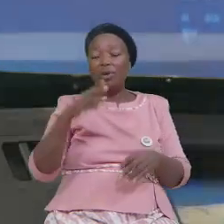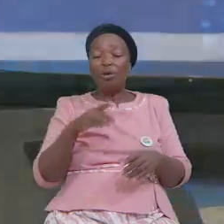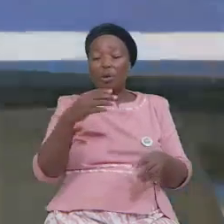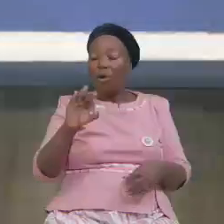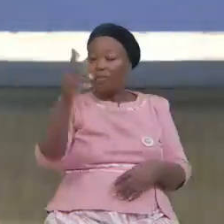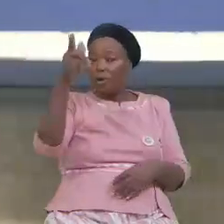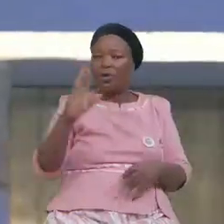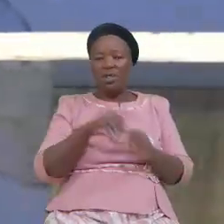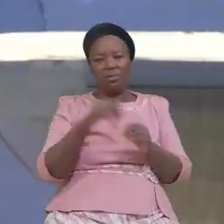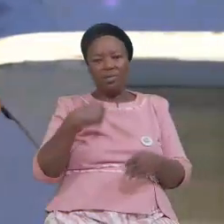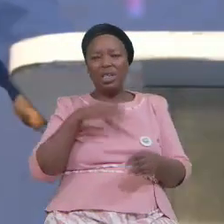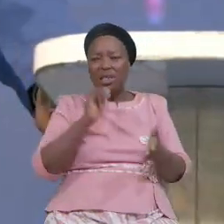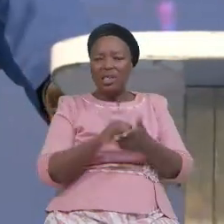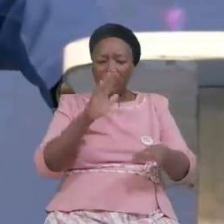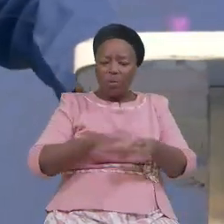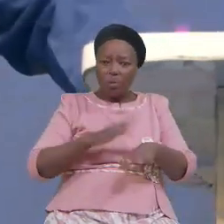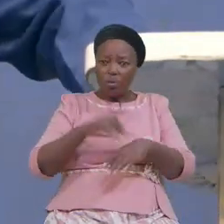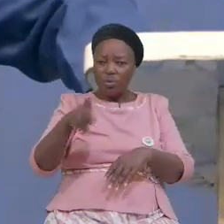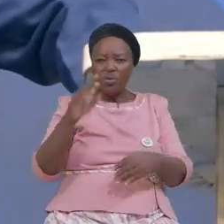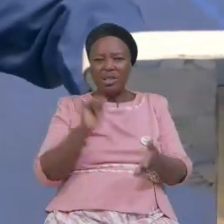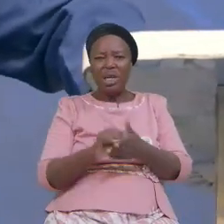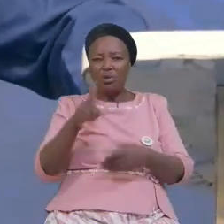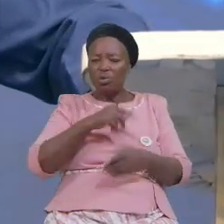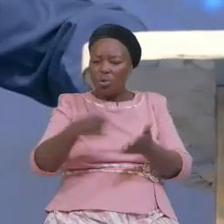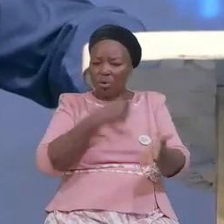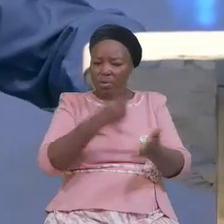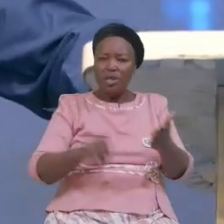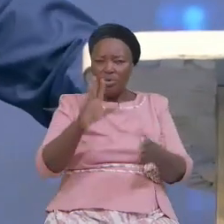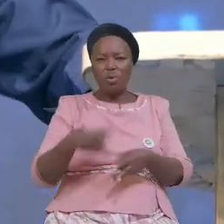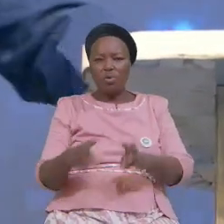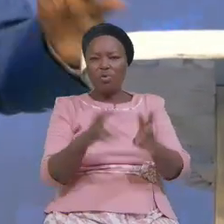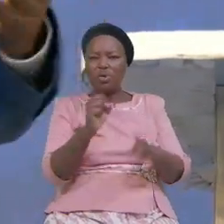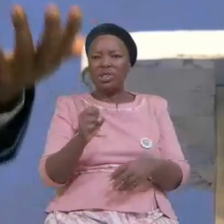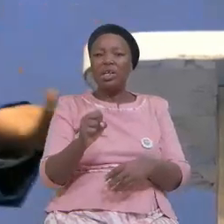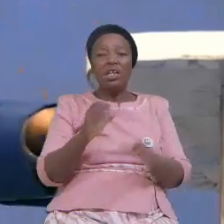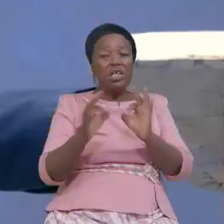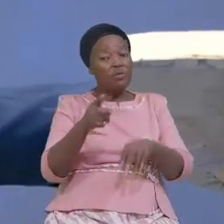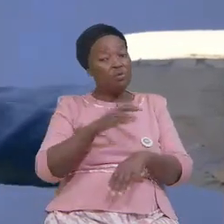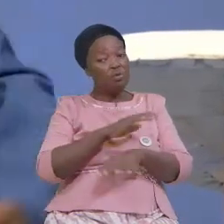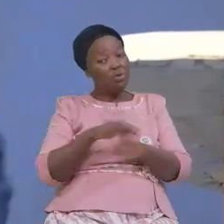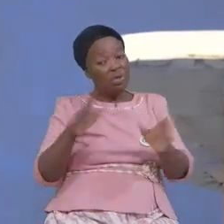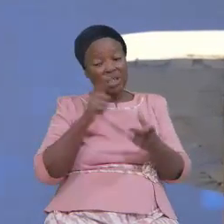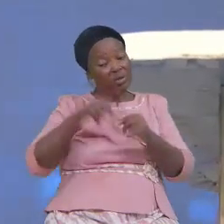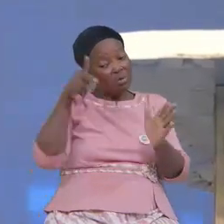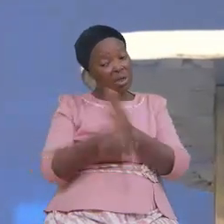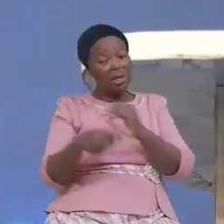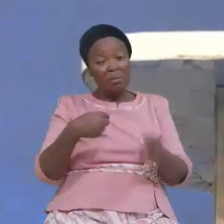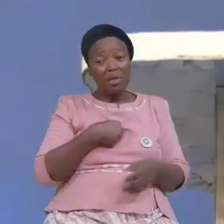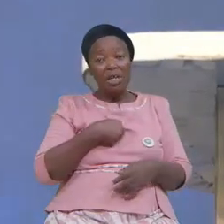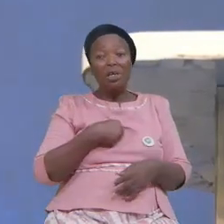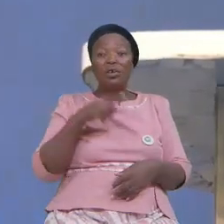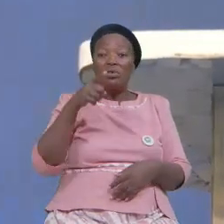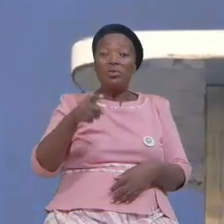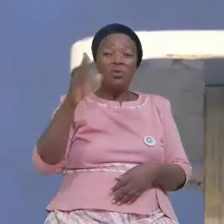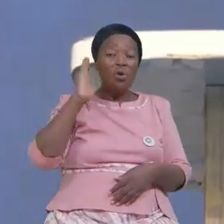you that you should amend your ways. If you don't and you kill me, you will